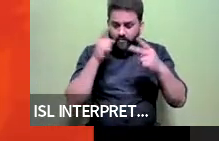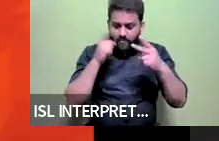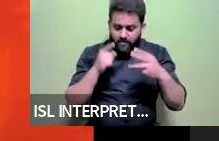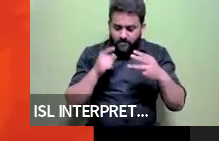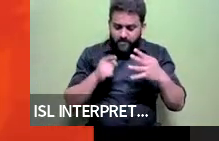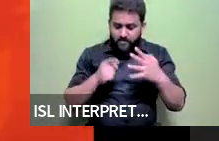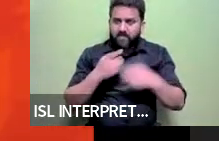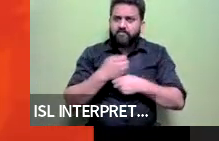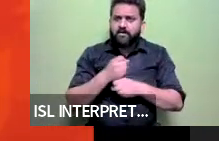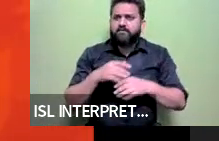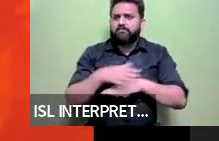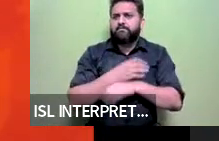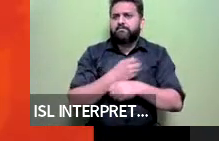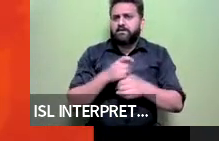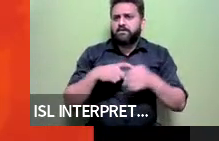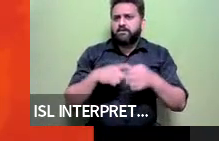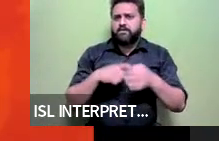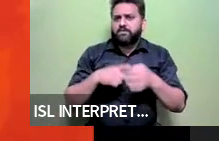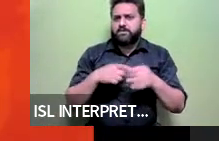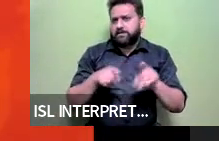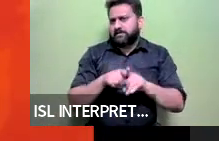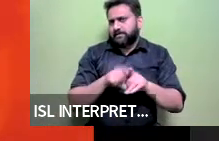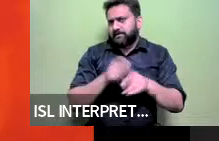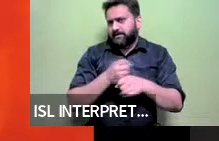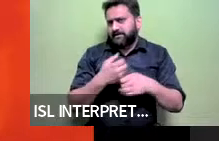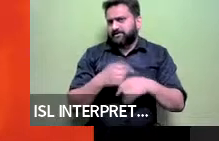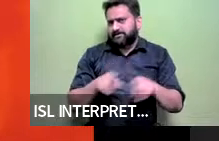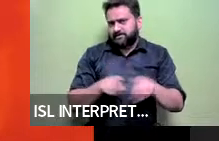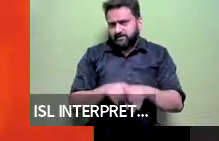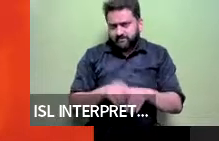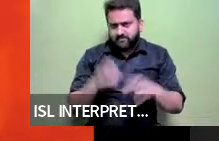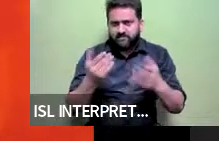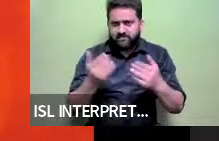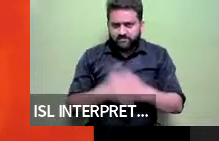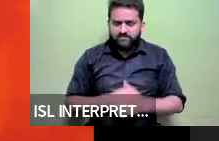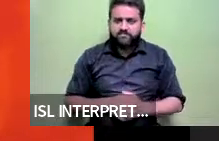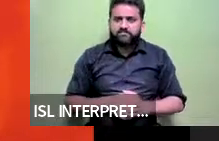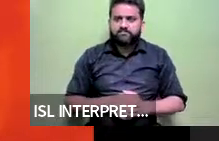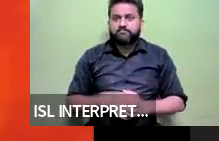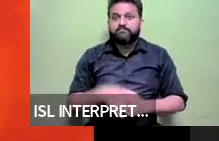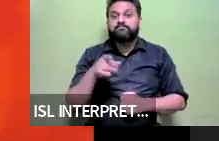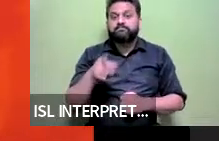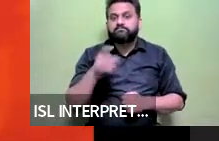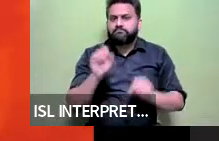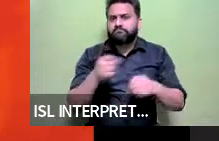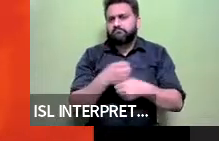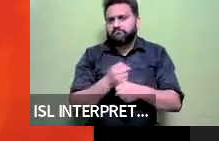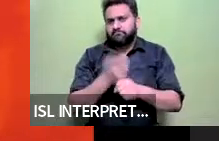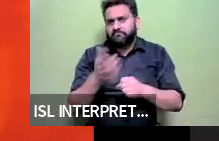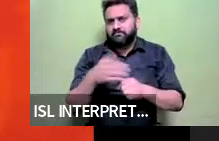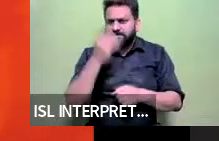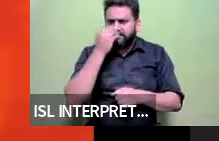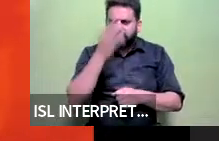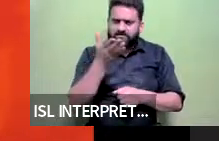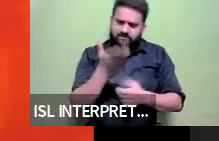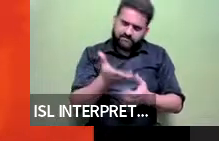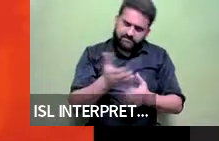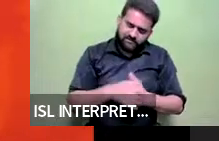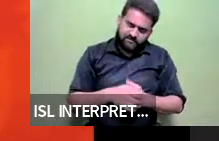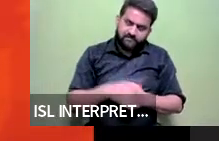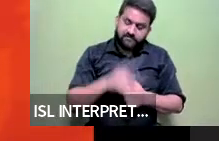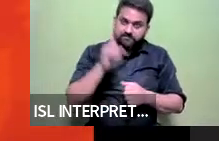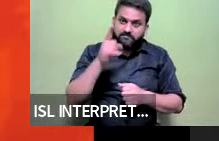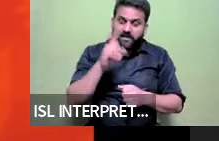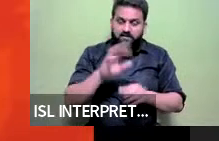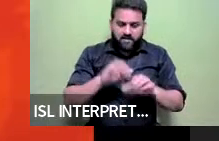can prepare few questions, few rebuttal points which you want to say. This you can prepare very easy on that one. But the technique